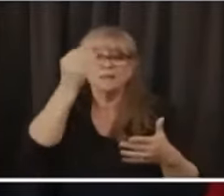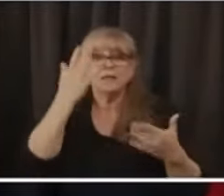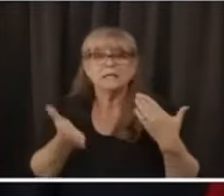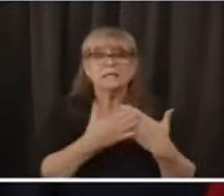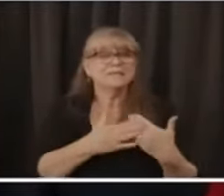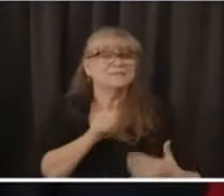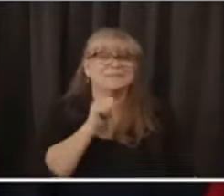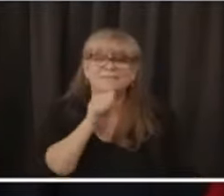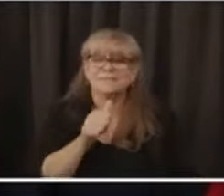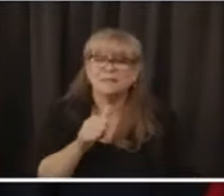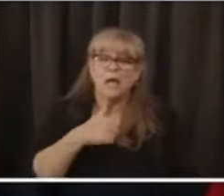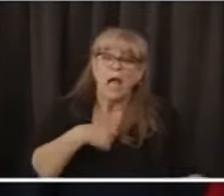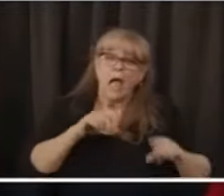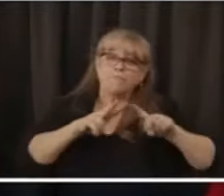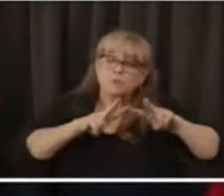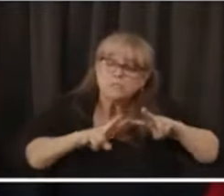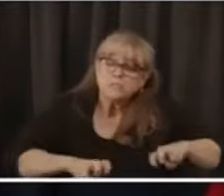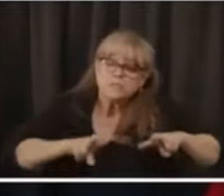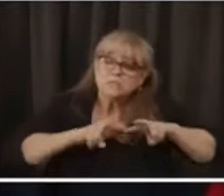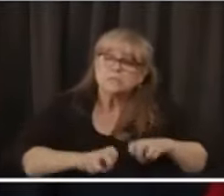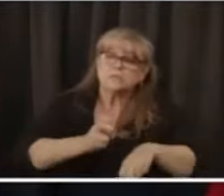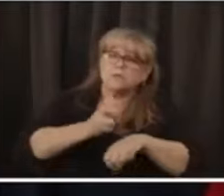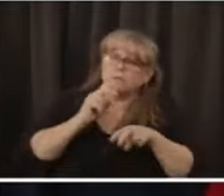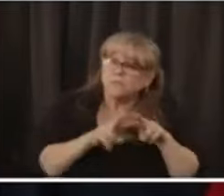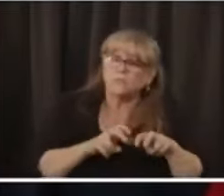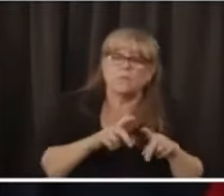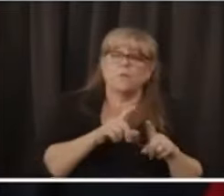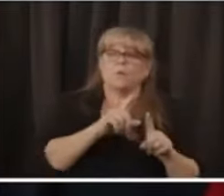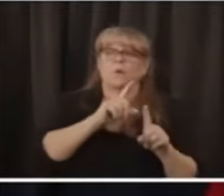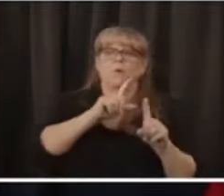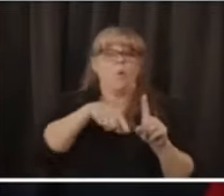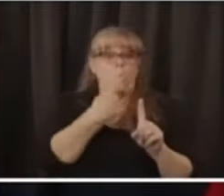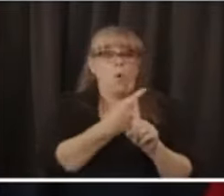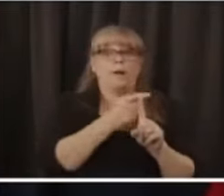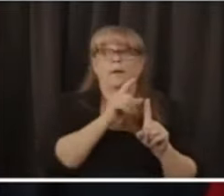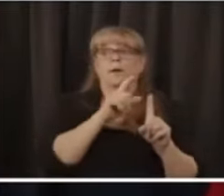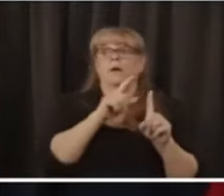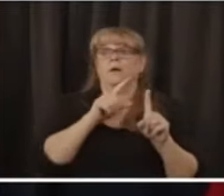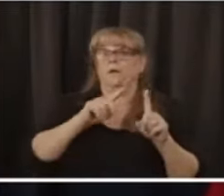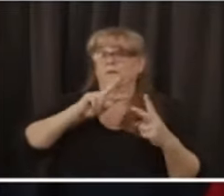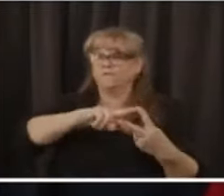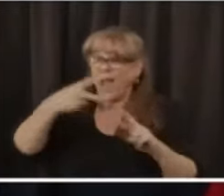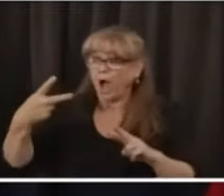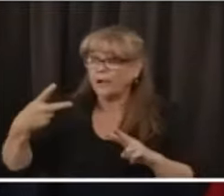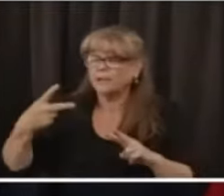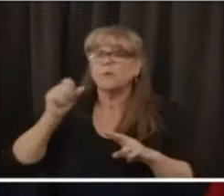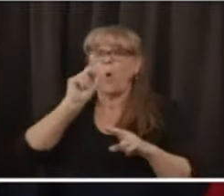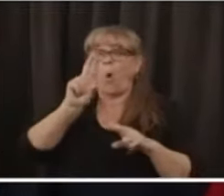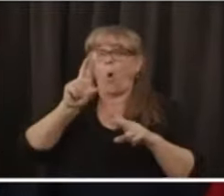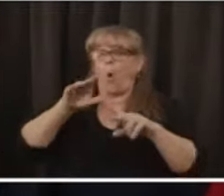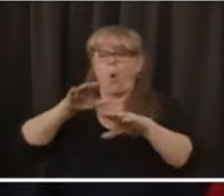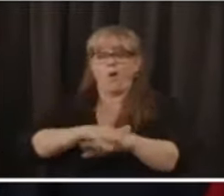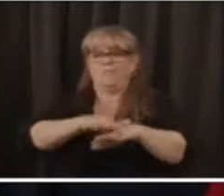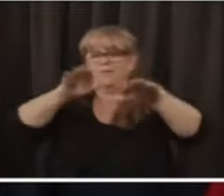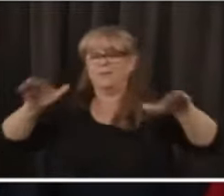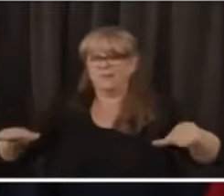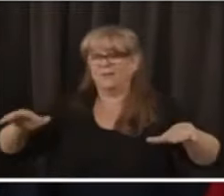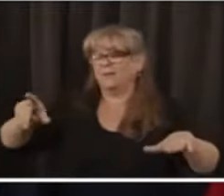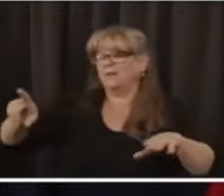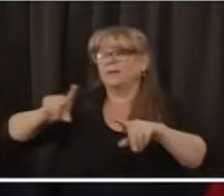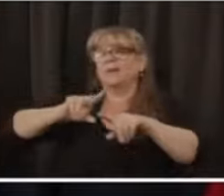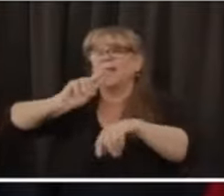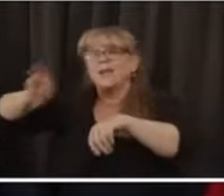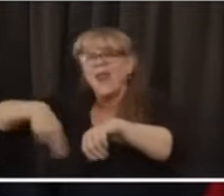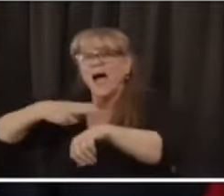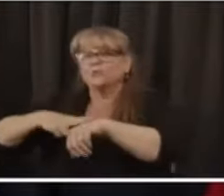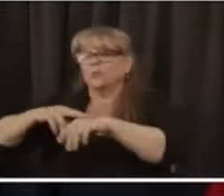detangle that in looking at just surveillance data that we have in the state, but certainly that work is ongoing at a national level to try and understand some of those differences in